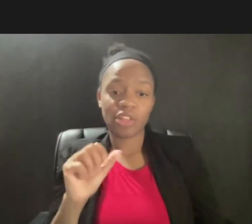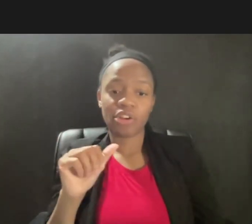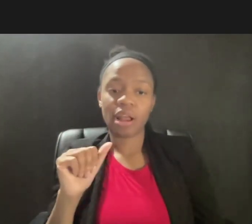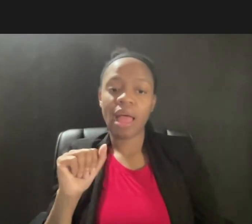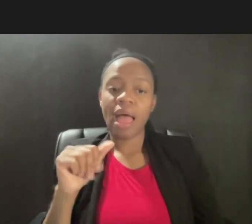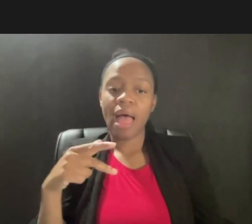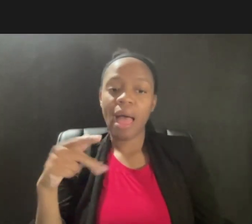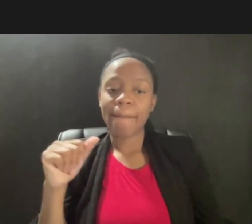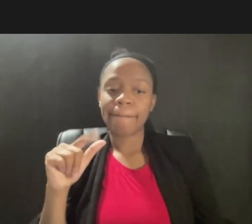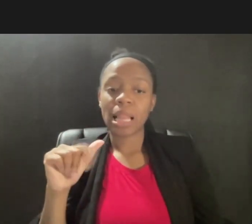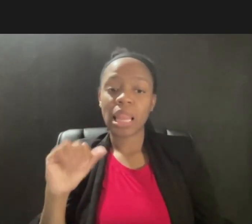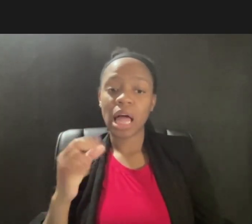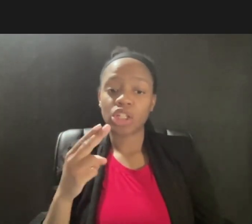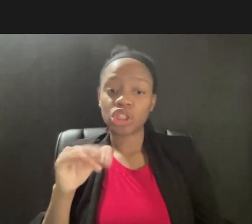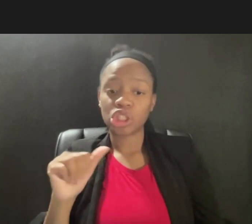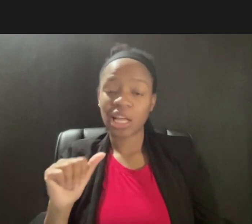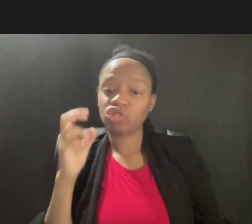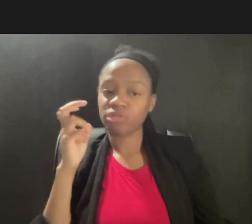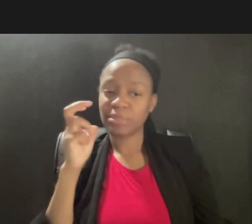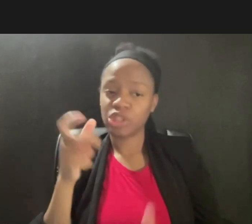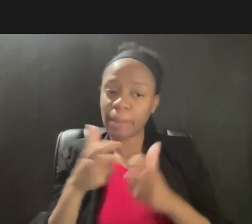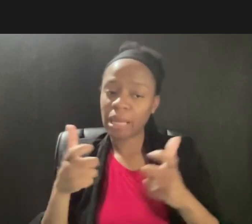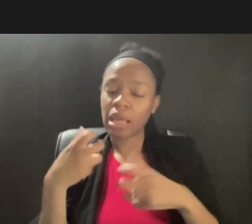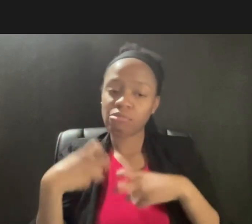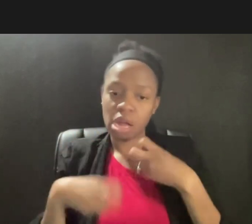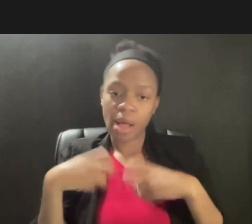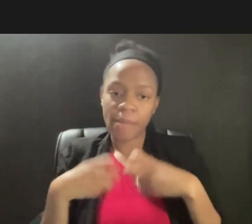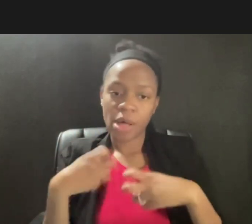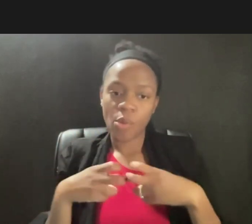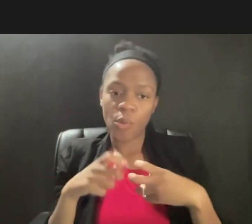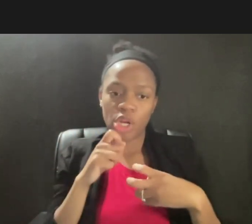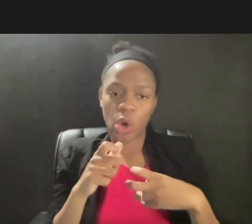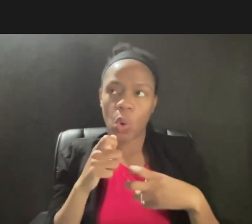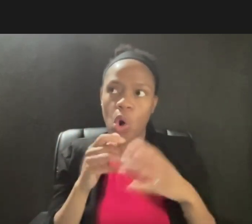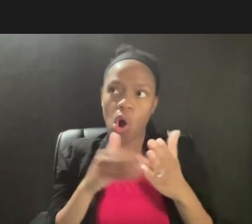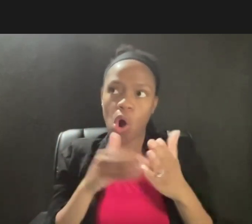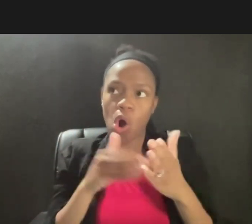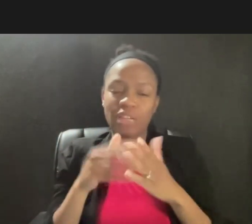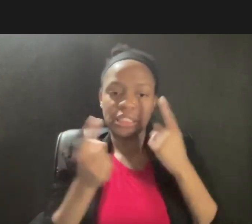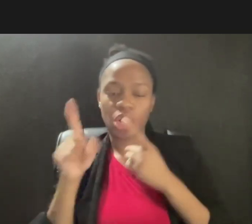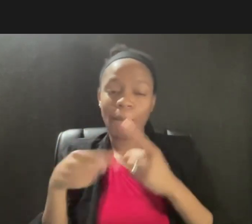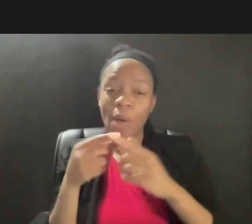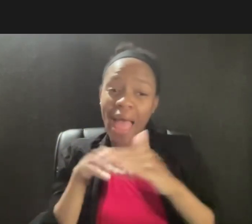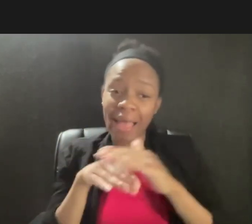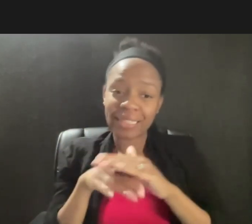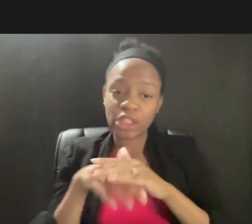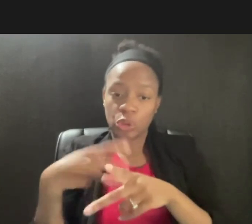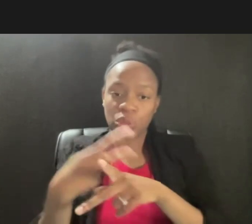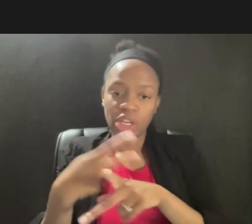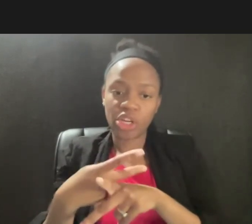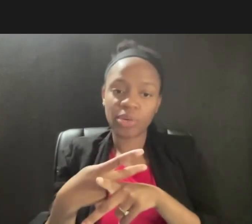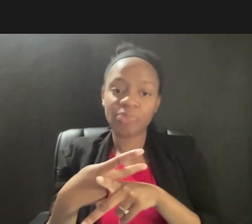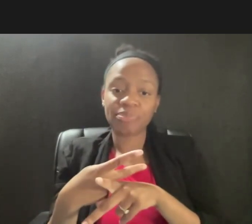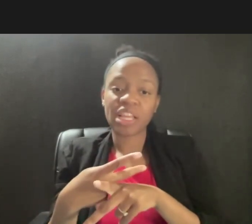issue that we often don't really consider about accessing care. It's a barrier to care and a barrier to access to the HIV